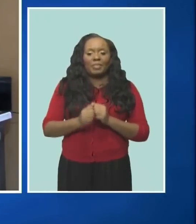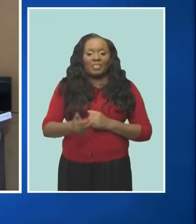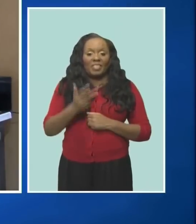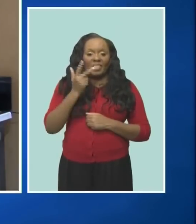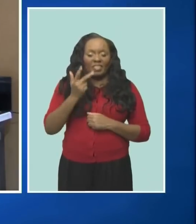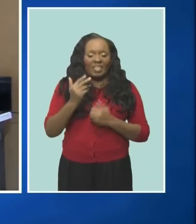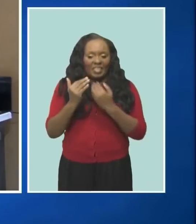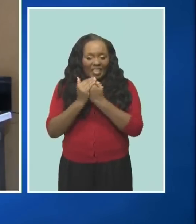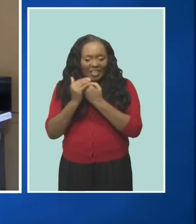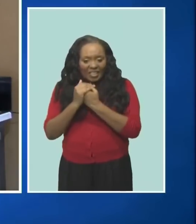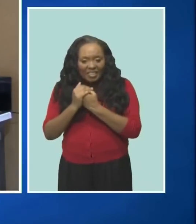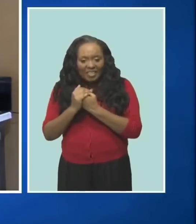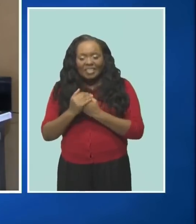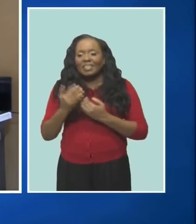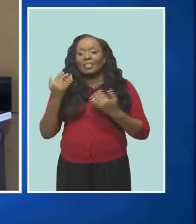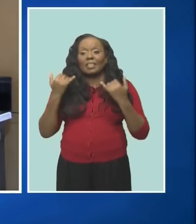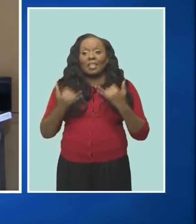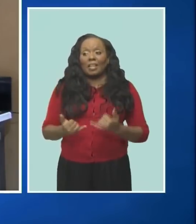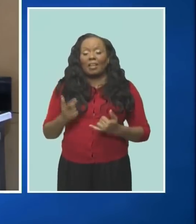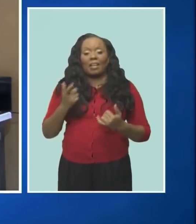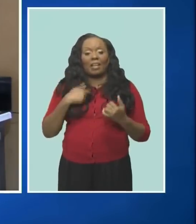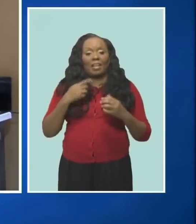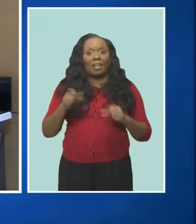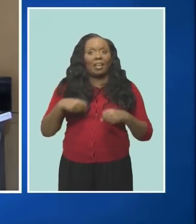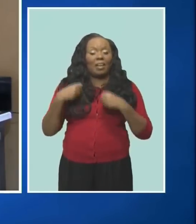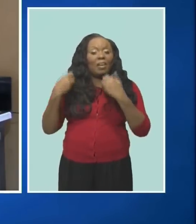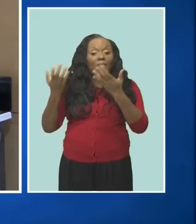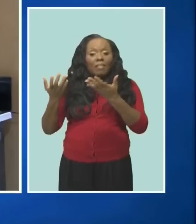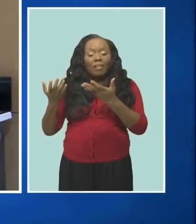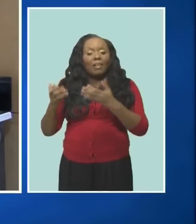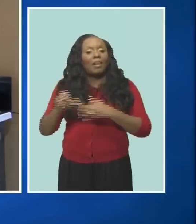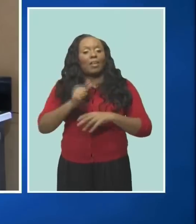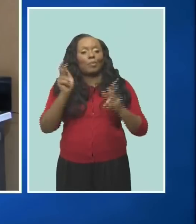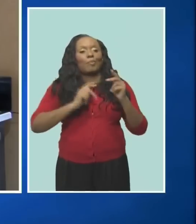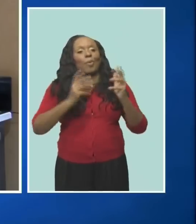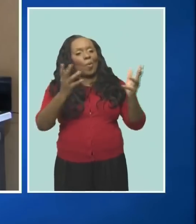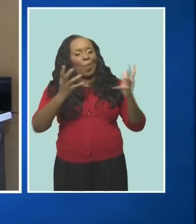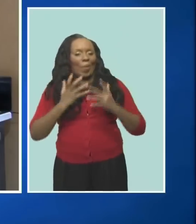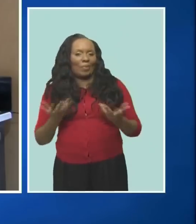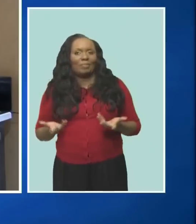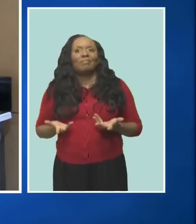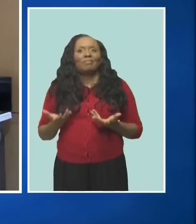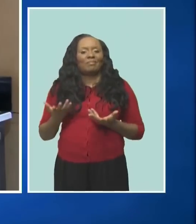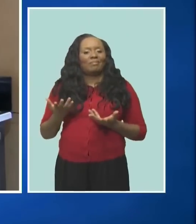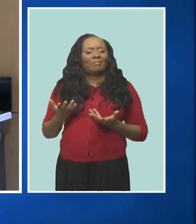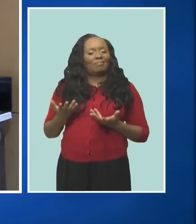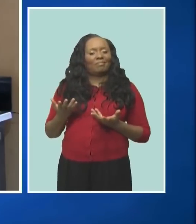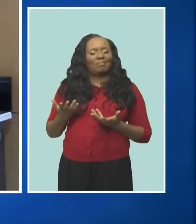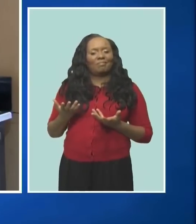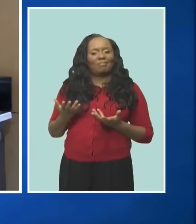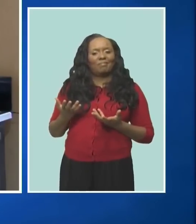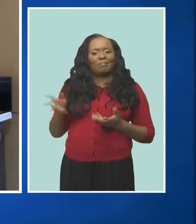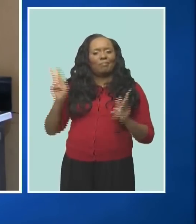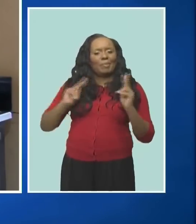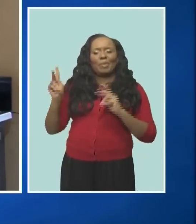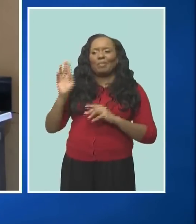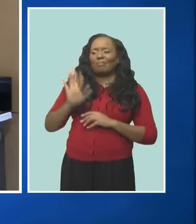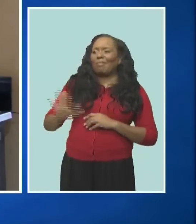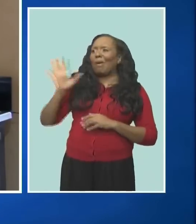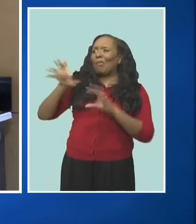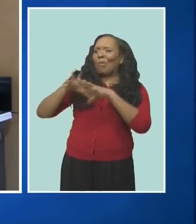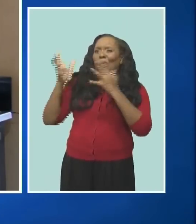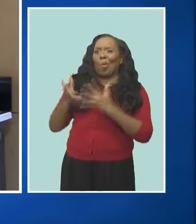now what I offer, somebody else wants it some other part of the world. So for me, that